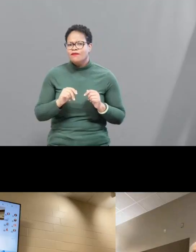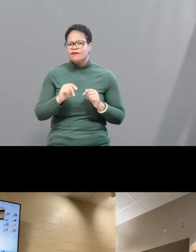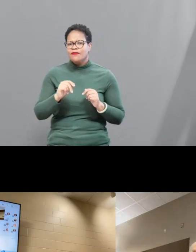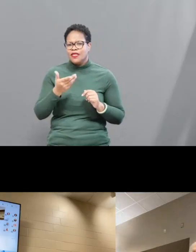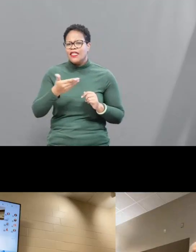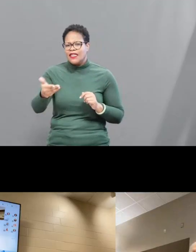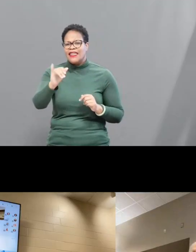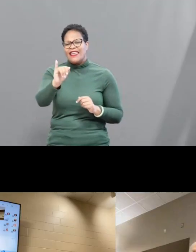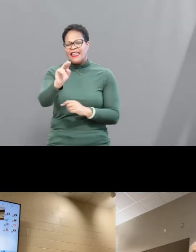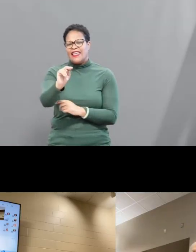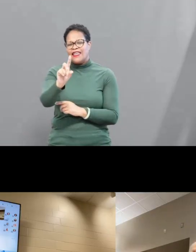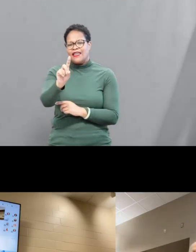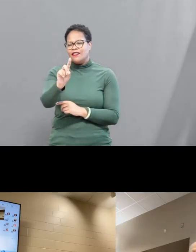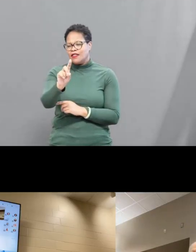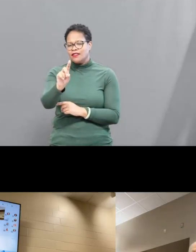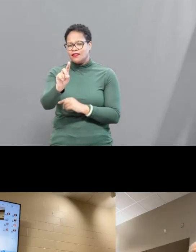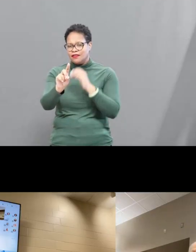said,